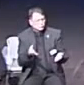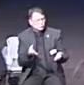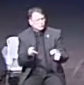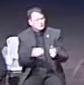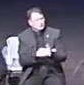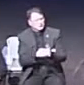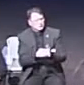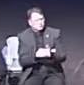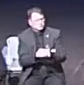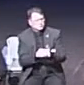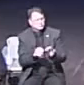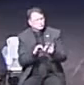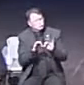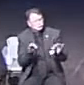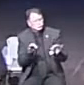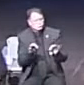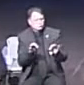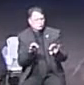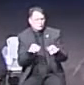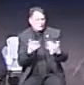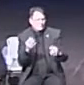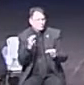to what I believe is going to be a very exciting day.